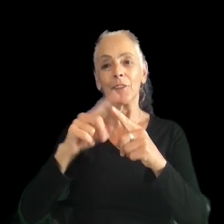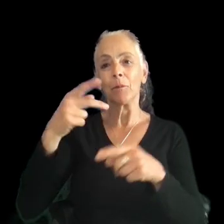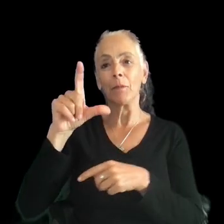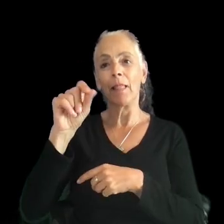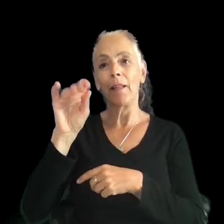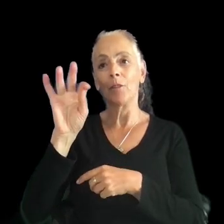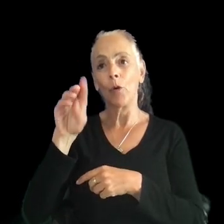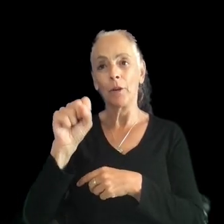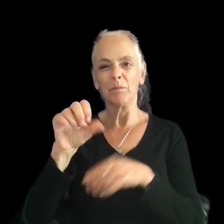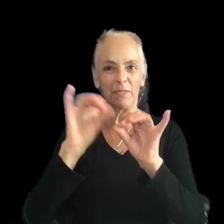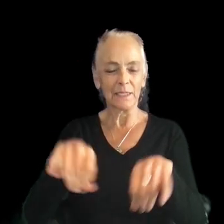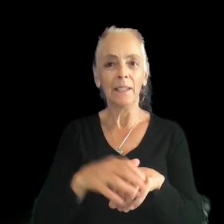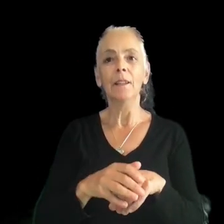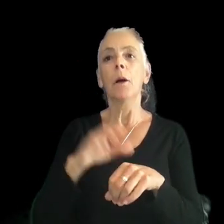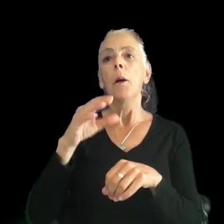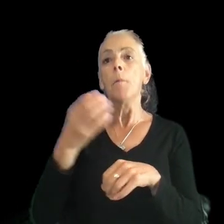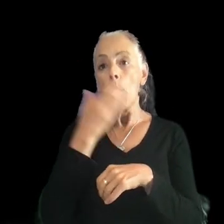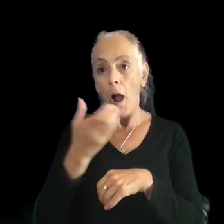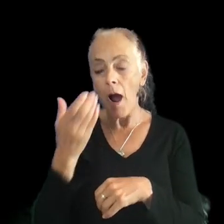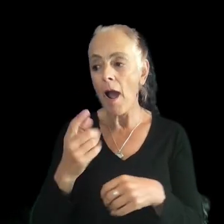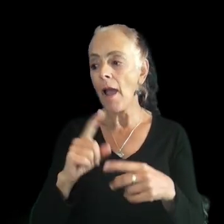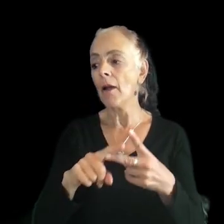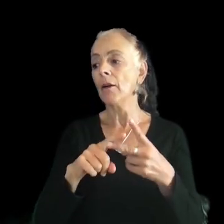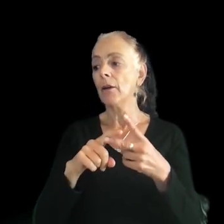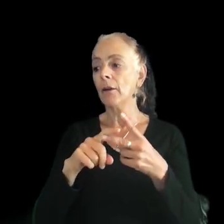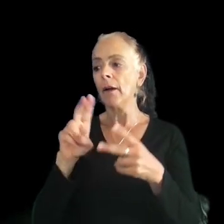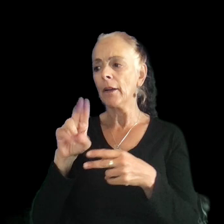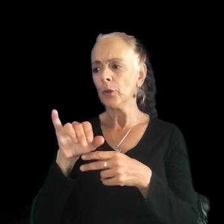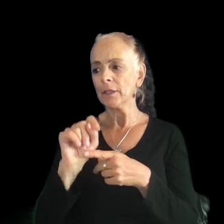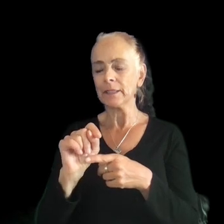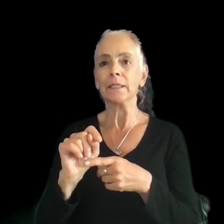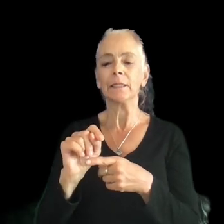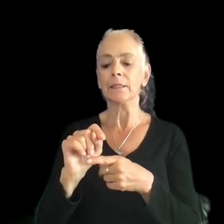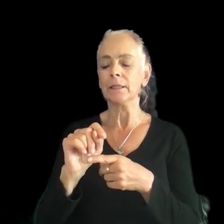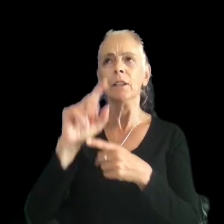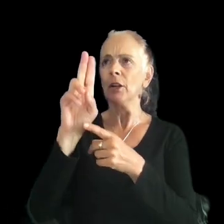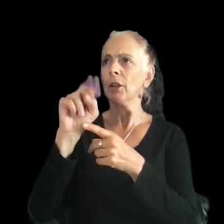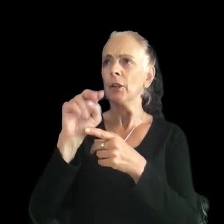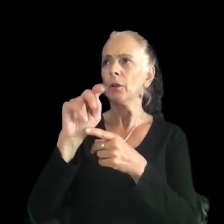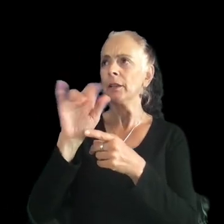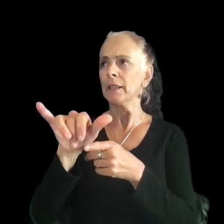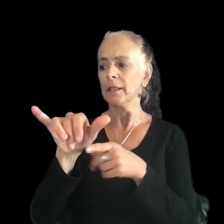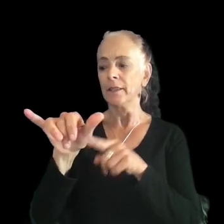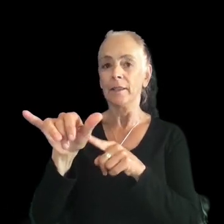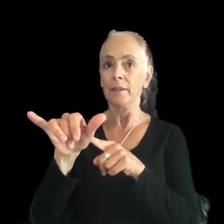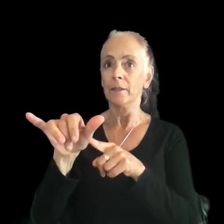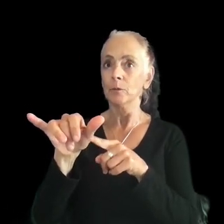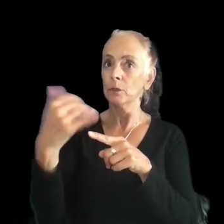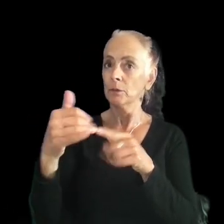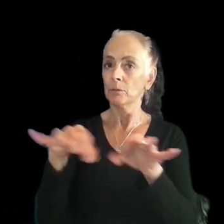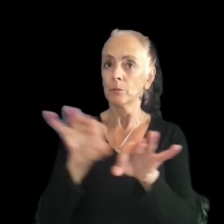i did mobile i did unity was the way to go especially because of marketing brazil was heavily uh unity uh based